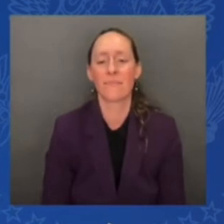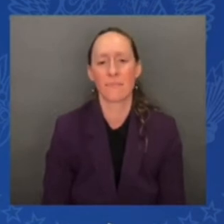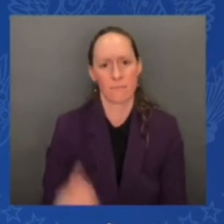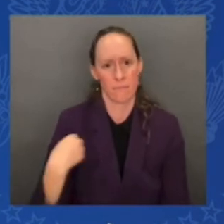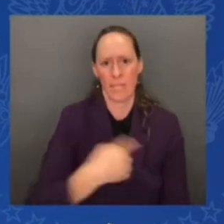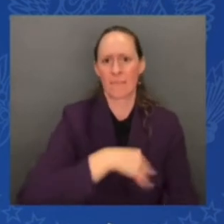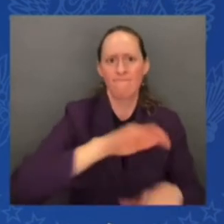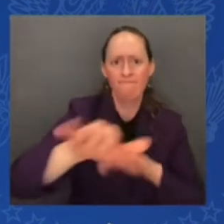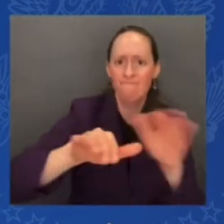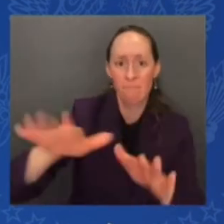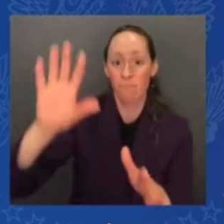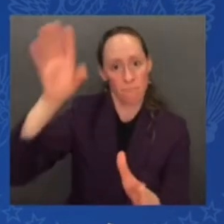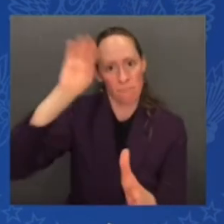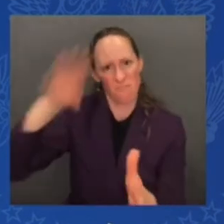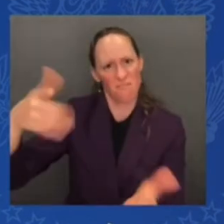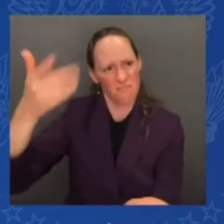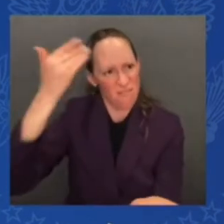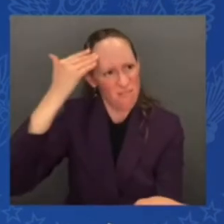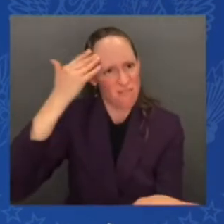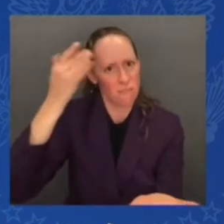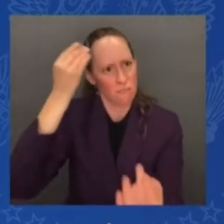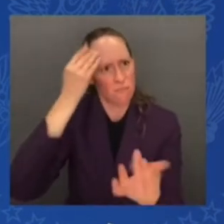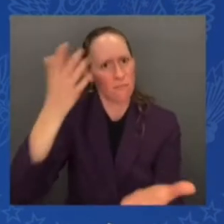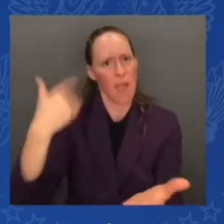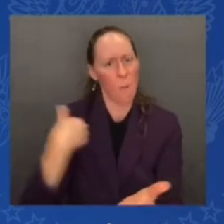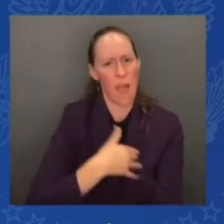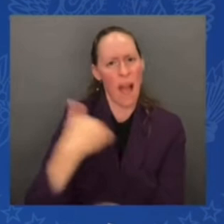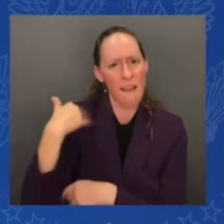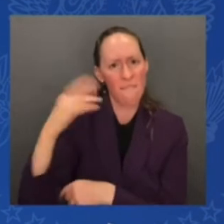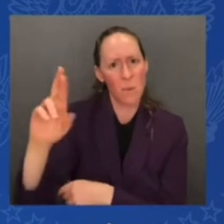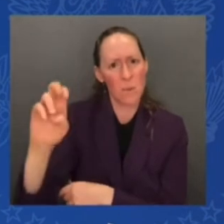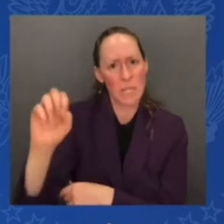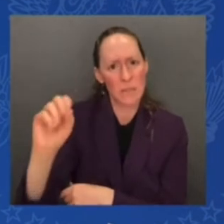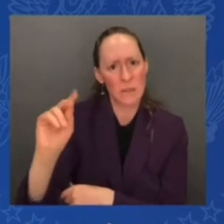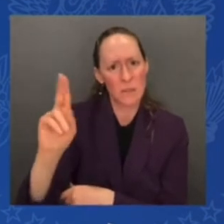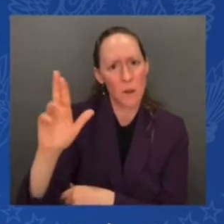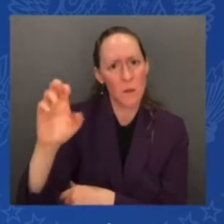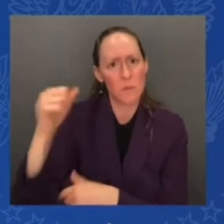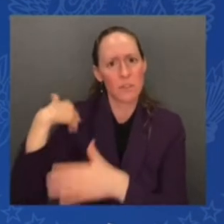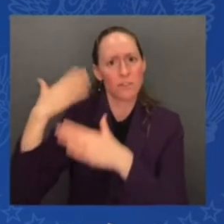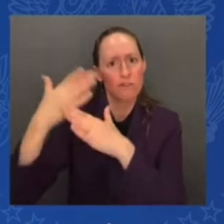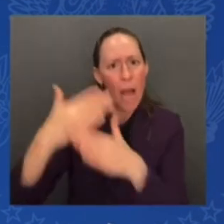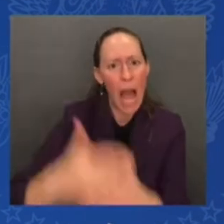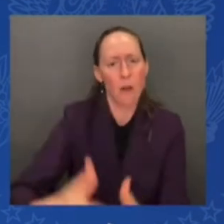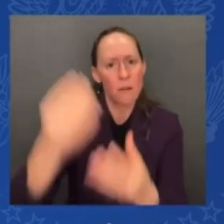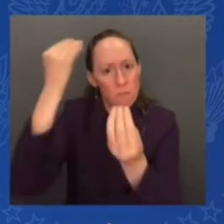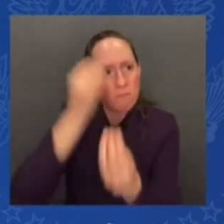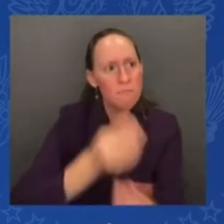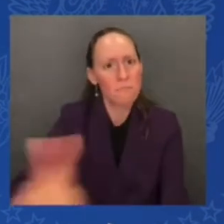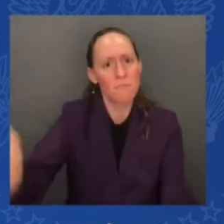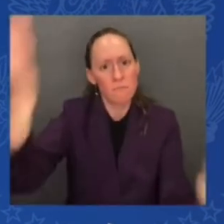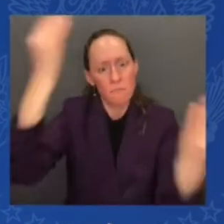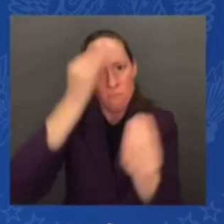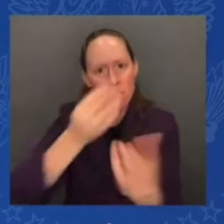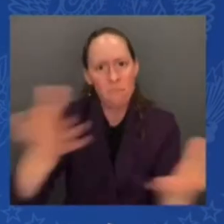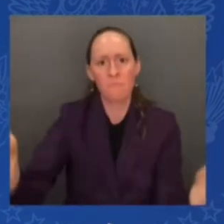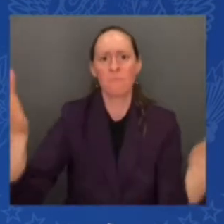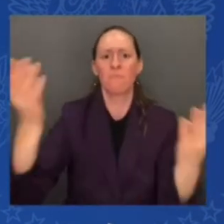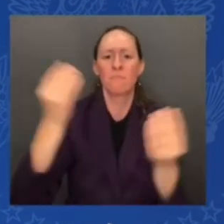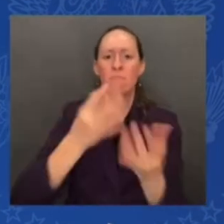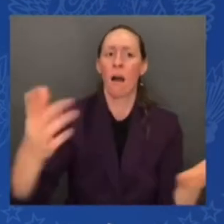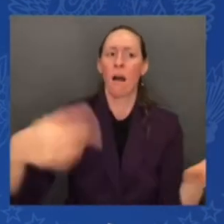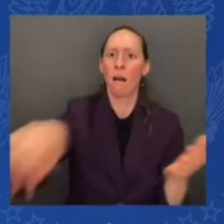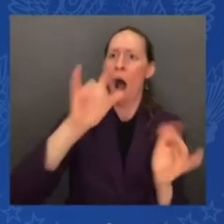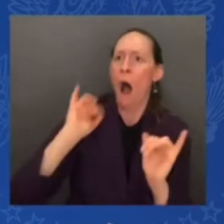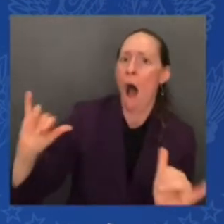say, here's how you do it. This is what you do. Building an economy from the bottom up and the middle out means strengthening our rural